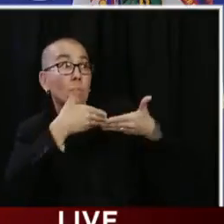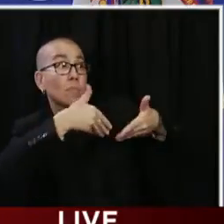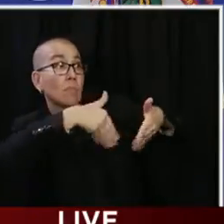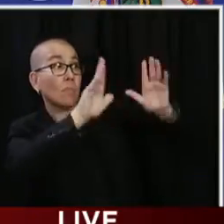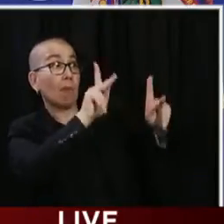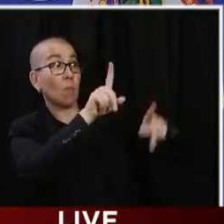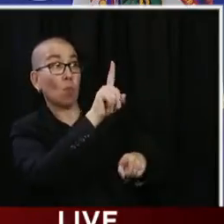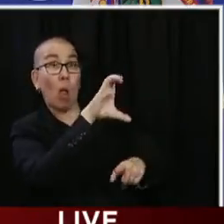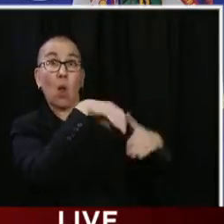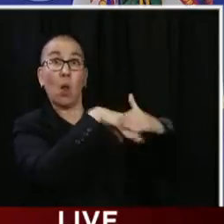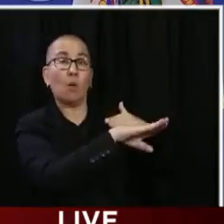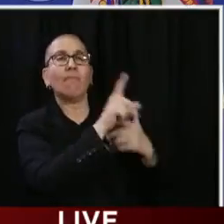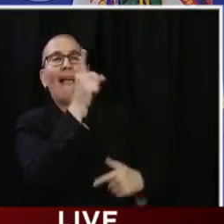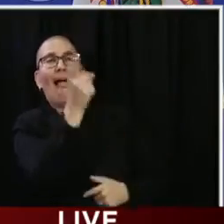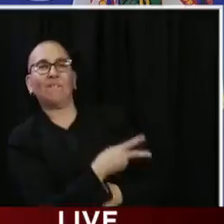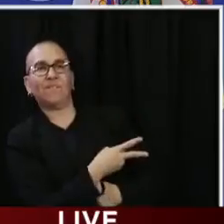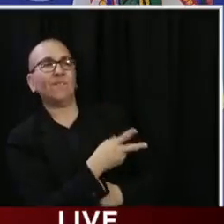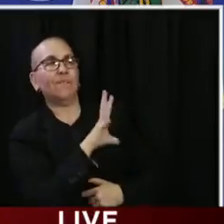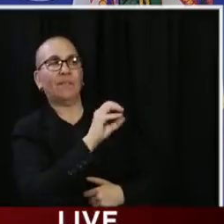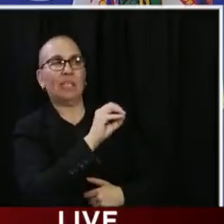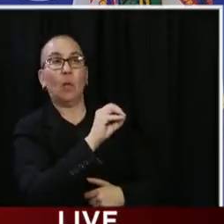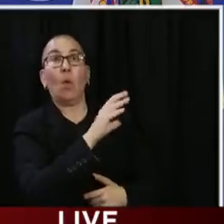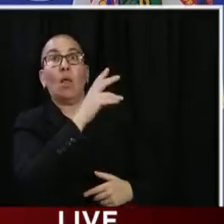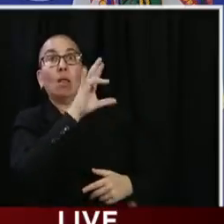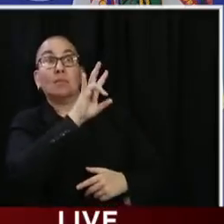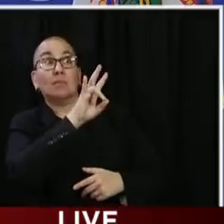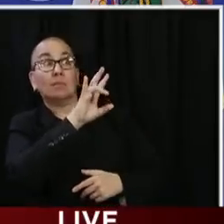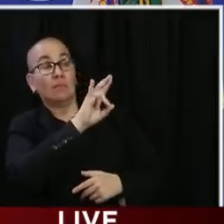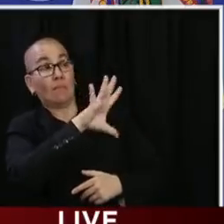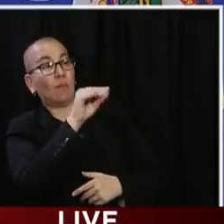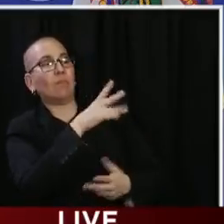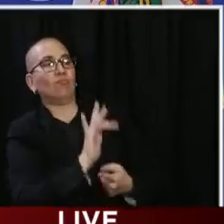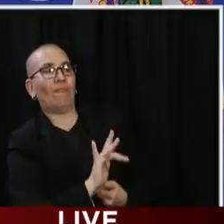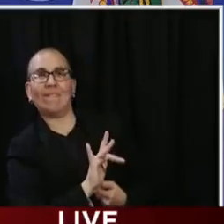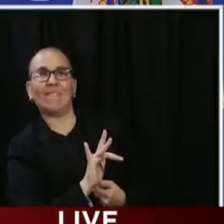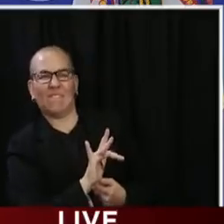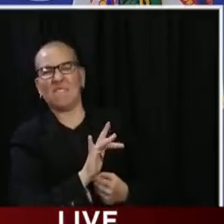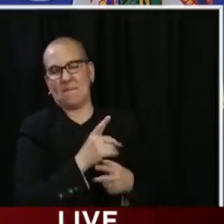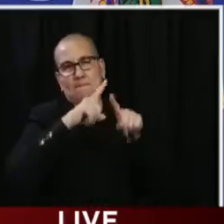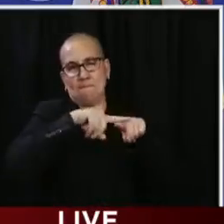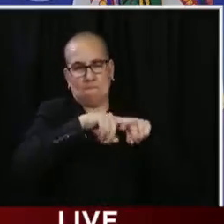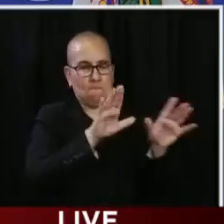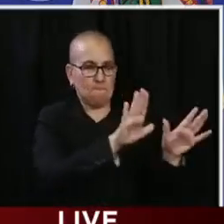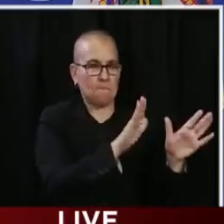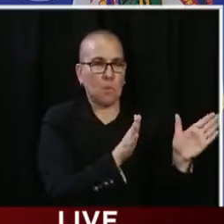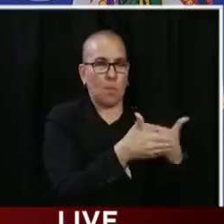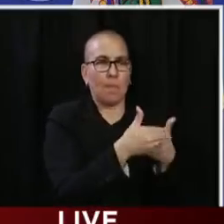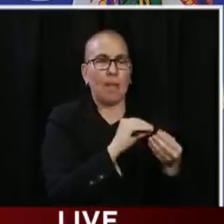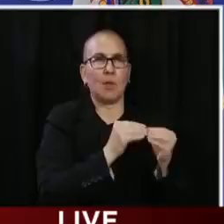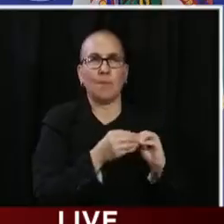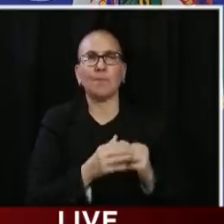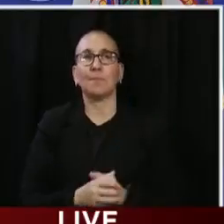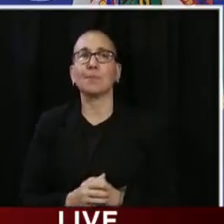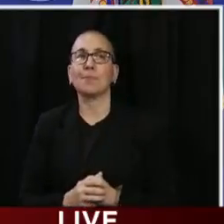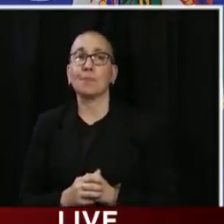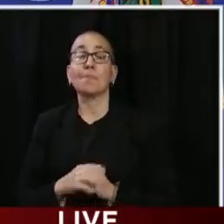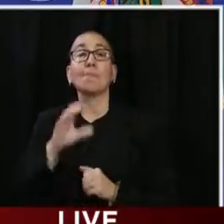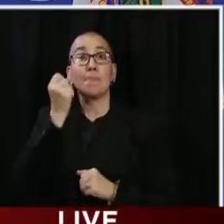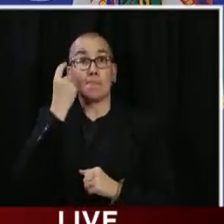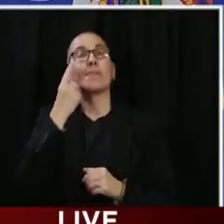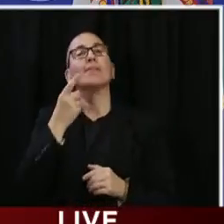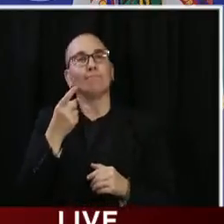percentage that you have in your OSHA requirements. Masks are required for both the patron and the worker in this use